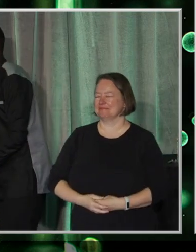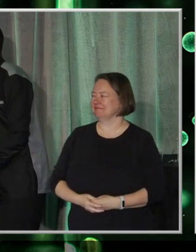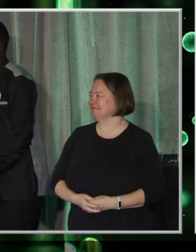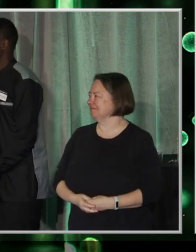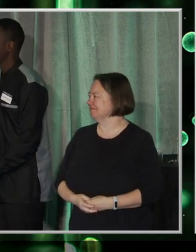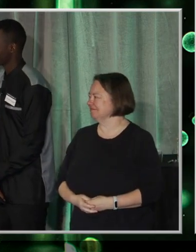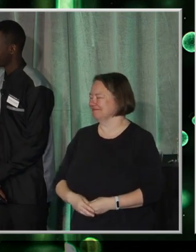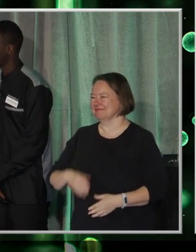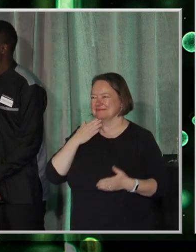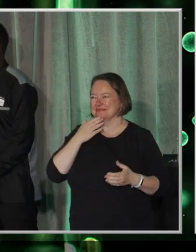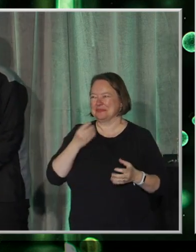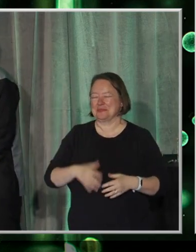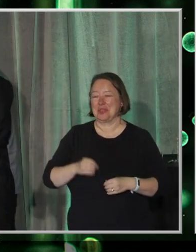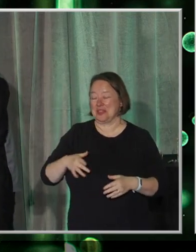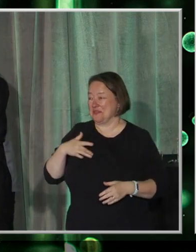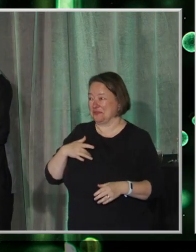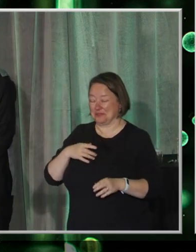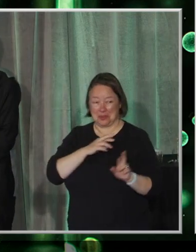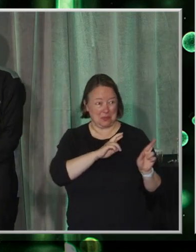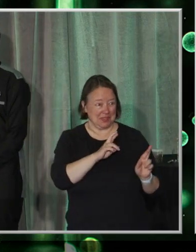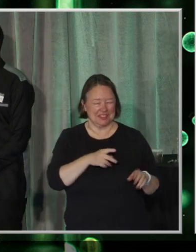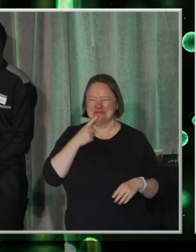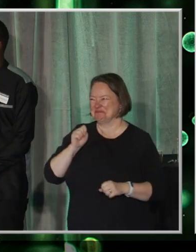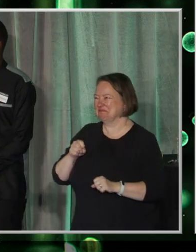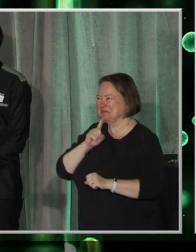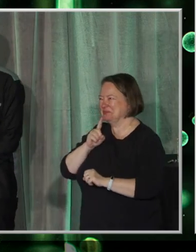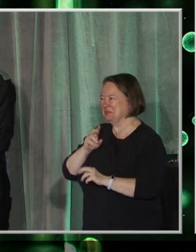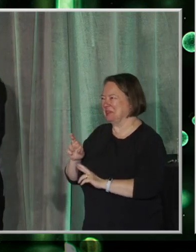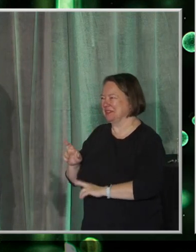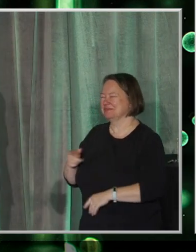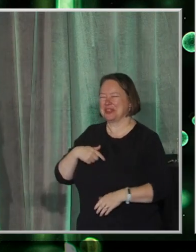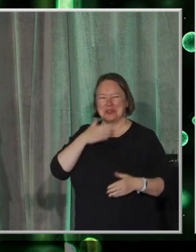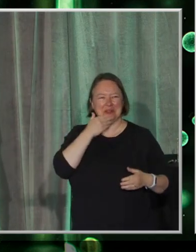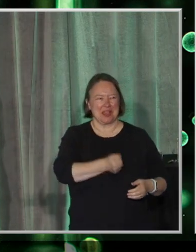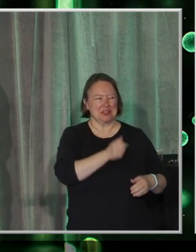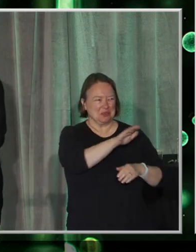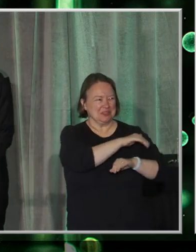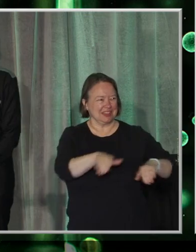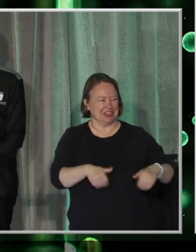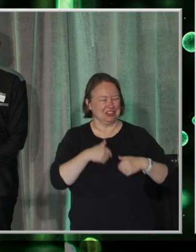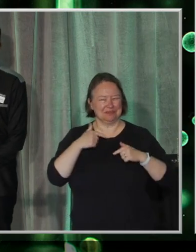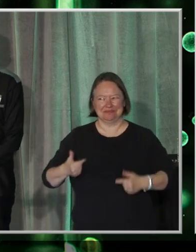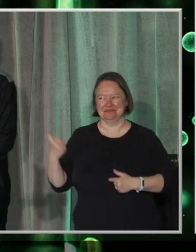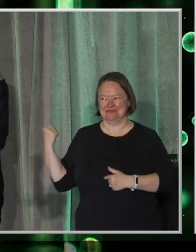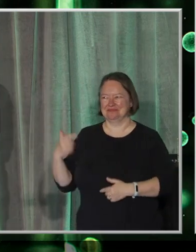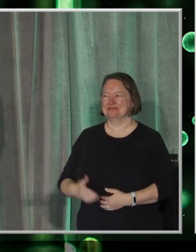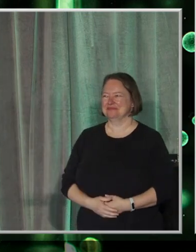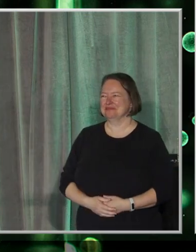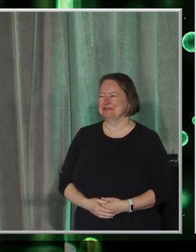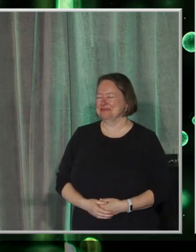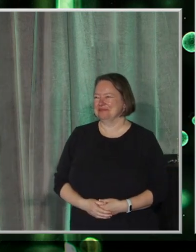Thank you so much. All right, are you feeling ready? Yeah, I feel ready. Okay, good luck. The stage is yours. Yeah, thank you very much.